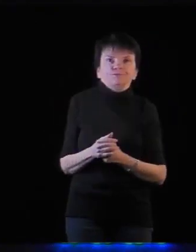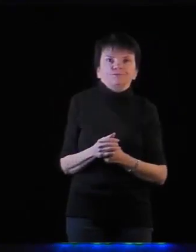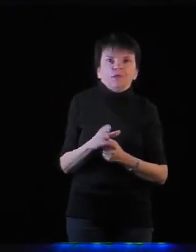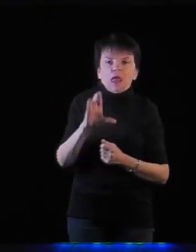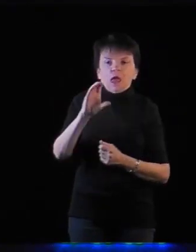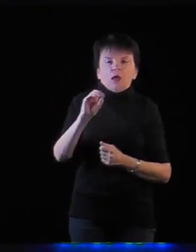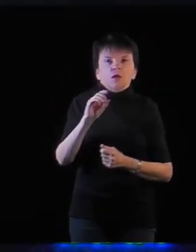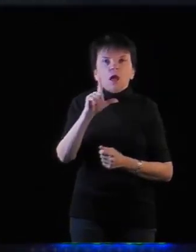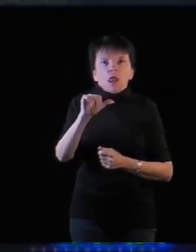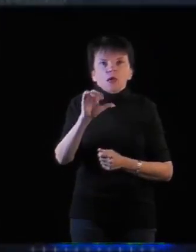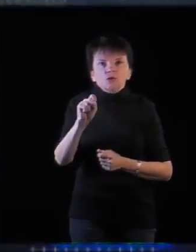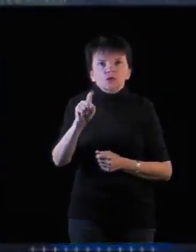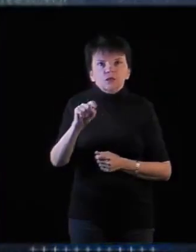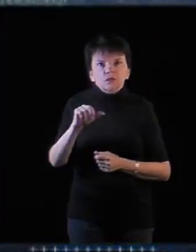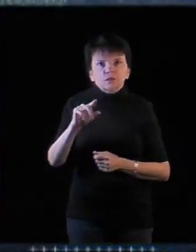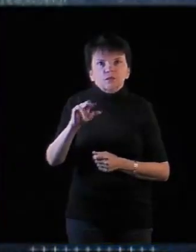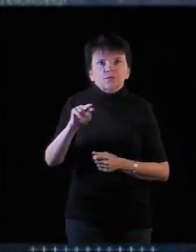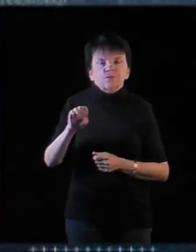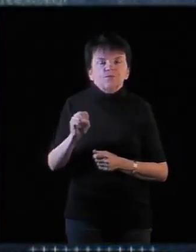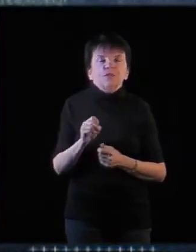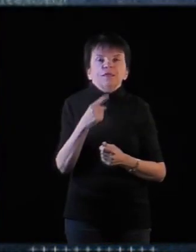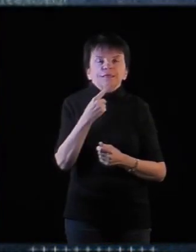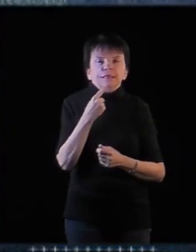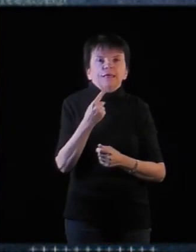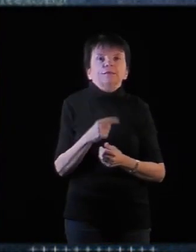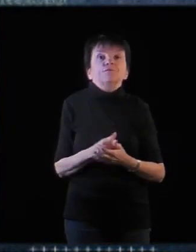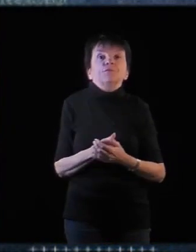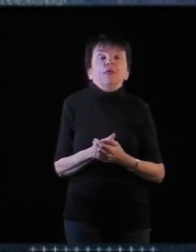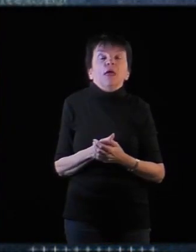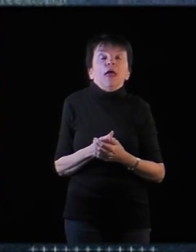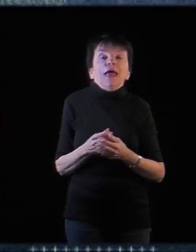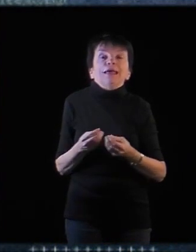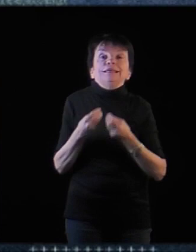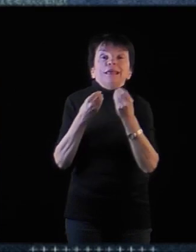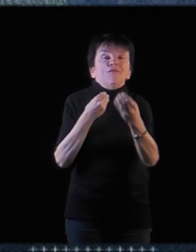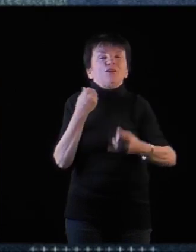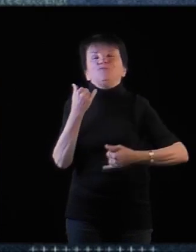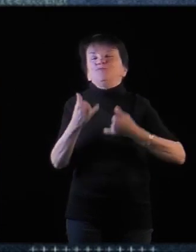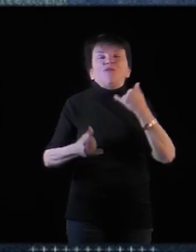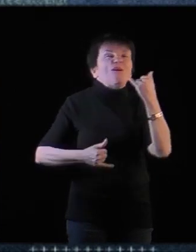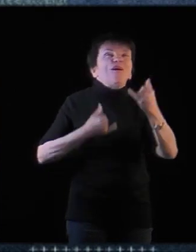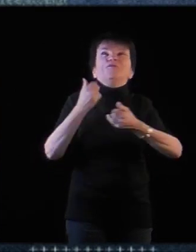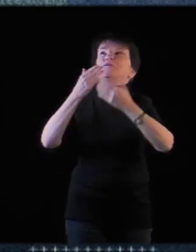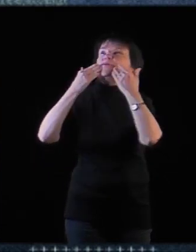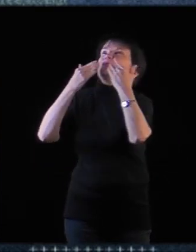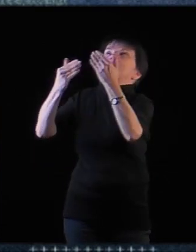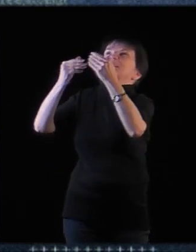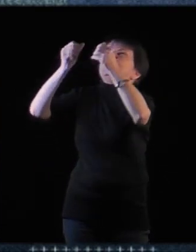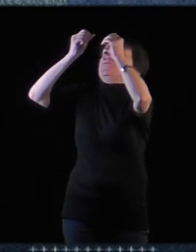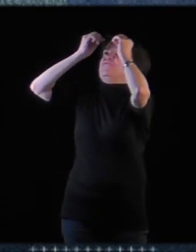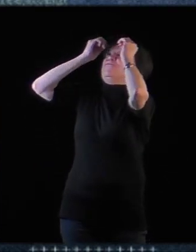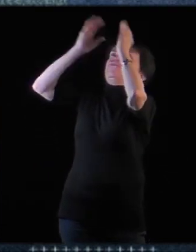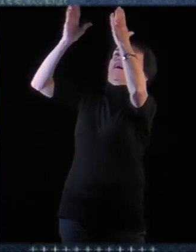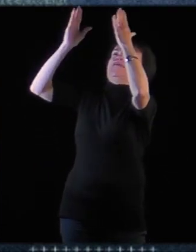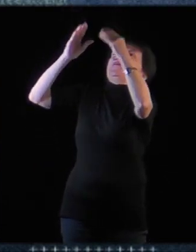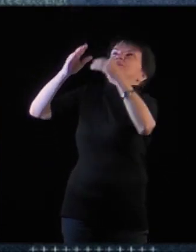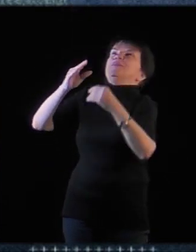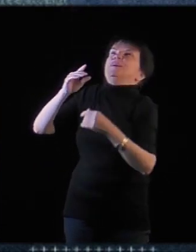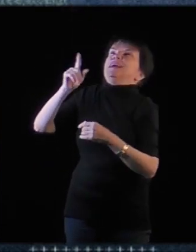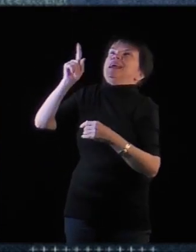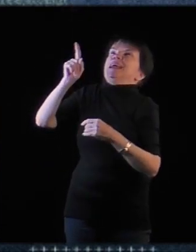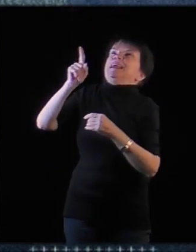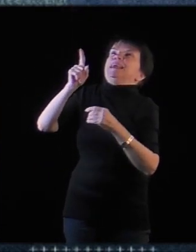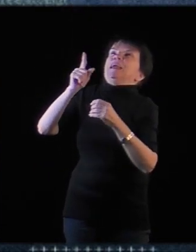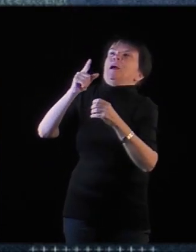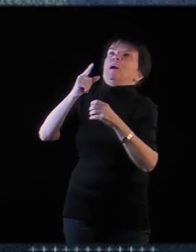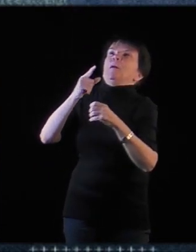verse 12 makes this statement. And it says, and giving joyful thanks to the Father who has qualified you